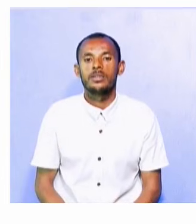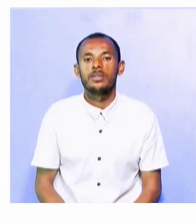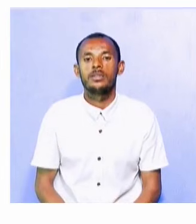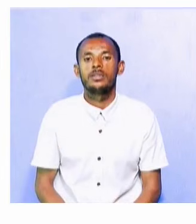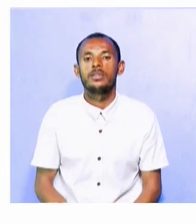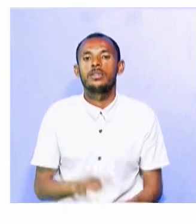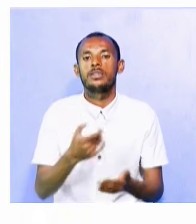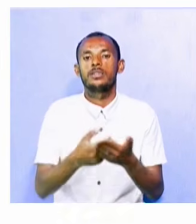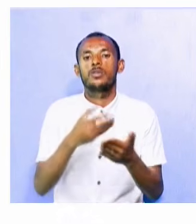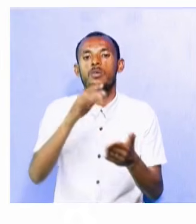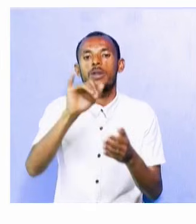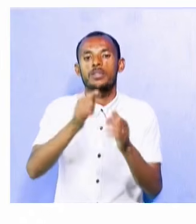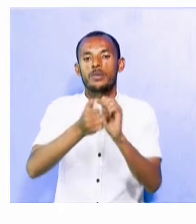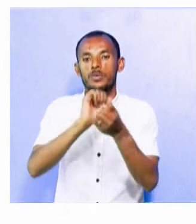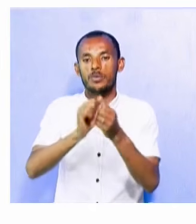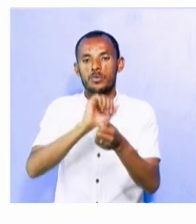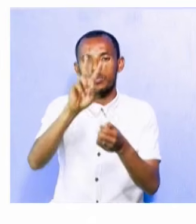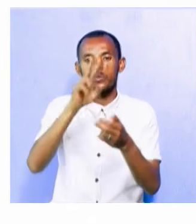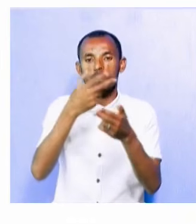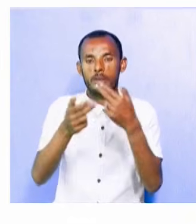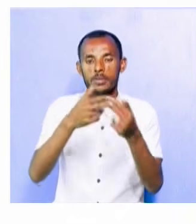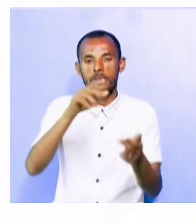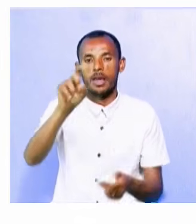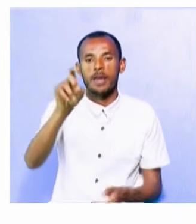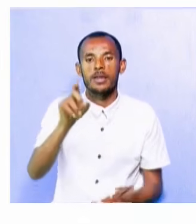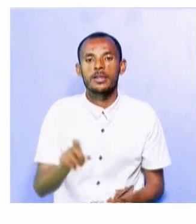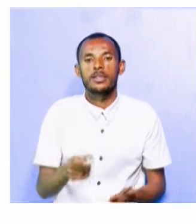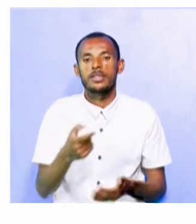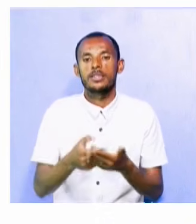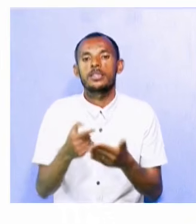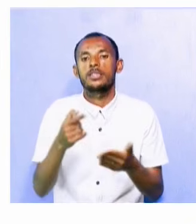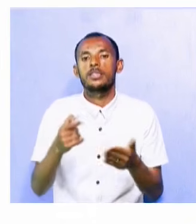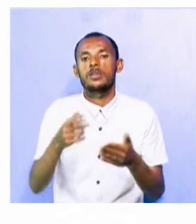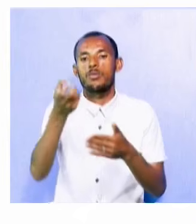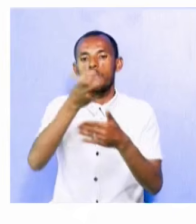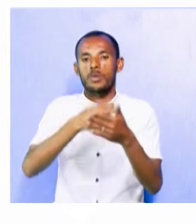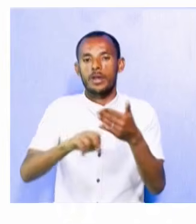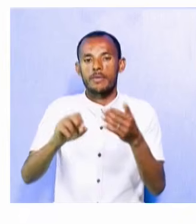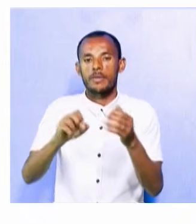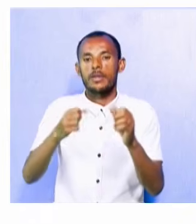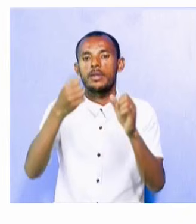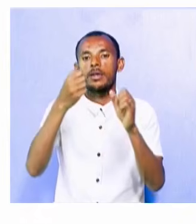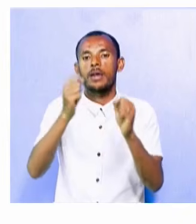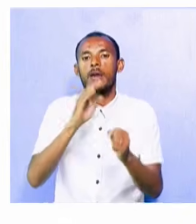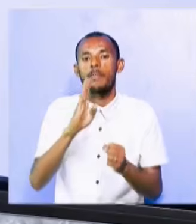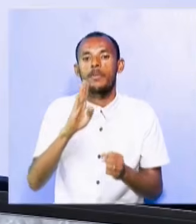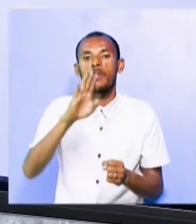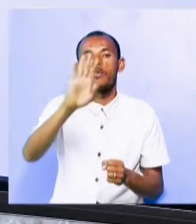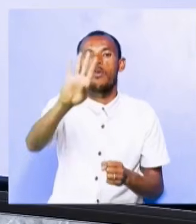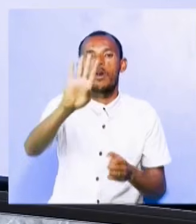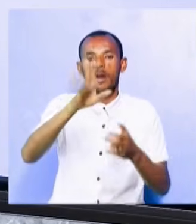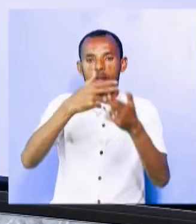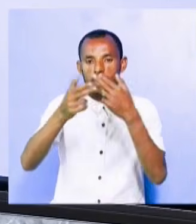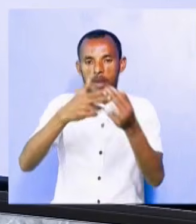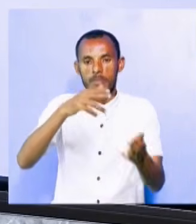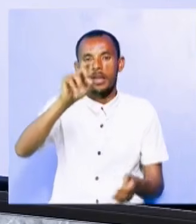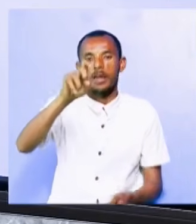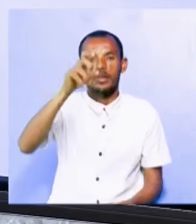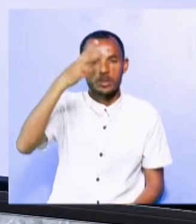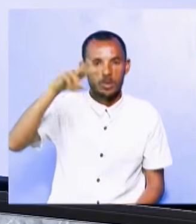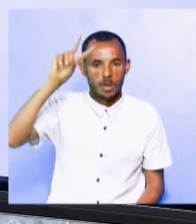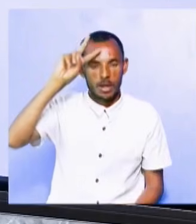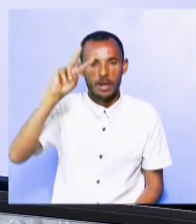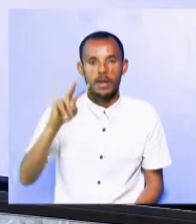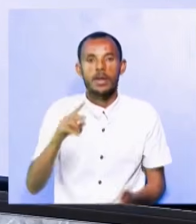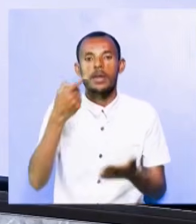of this y, substitute 2 times x. This product becomes 4 times x squared. Okay?